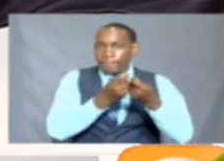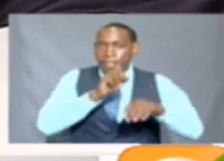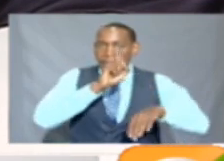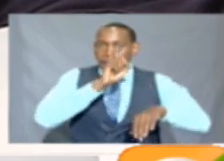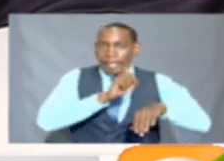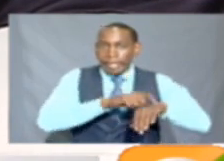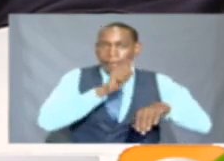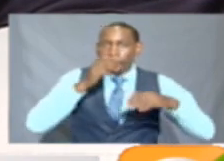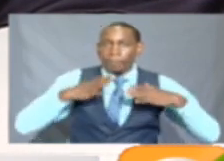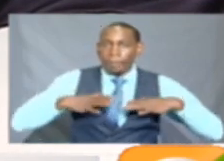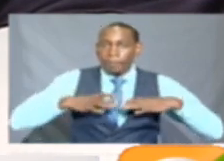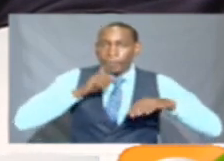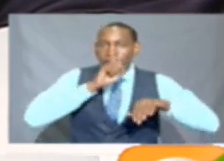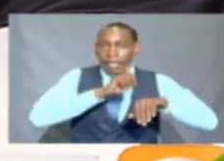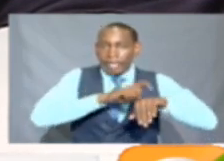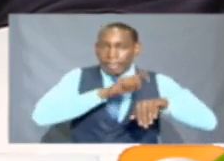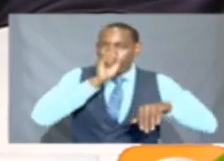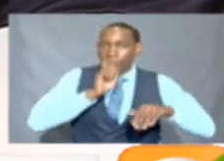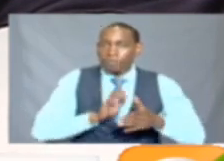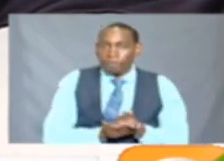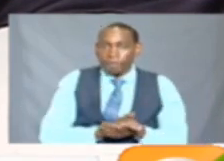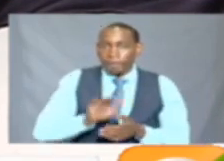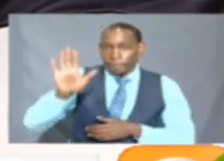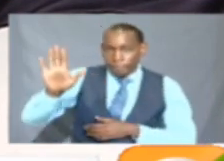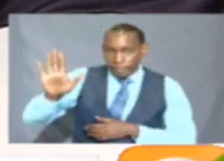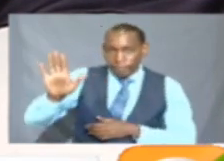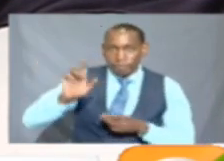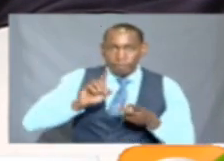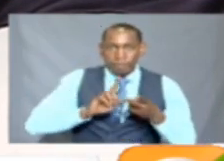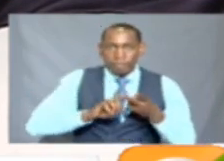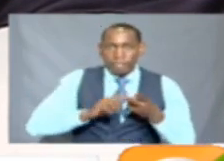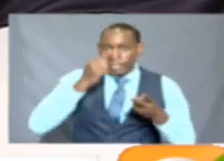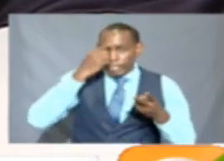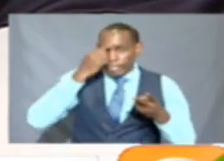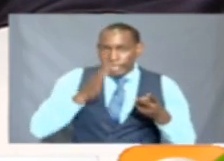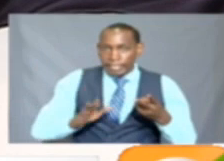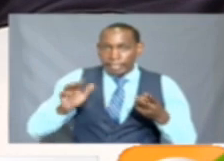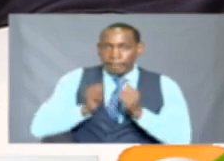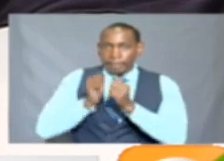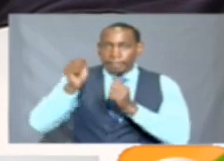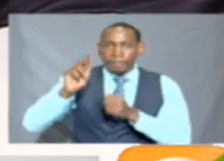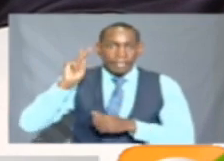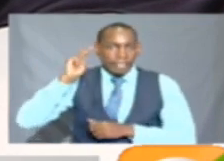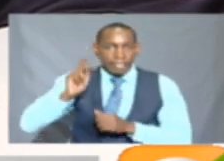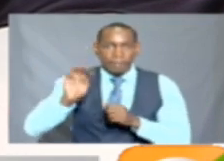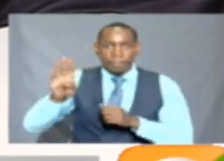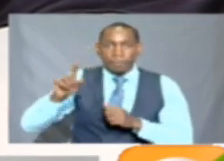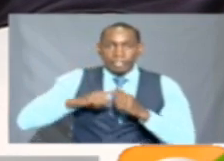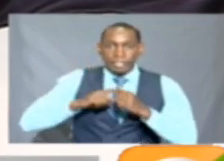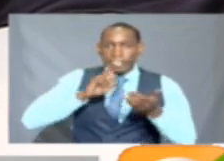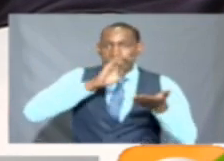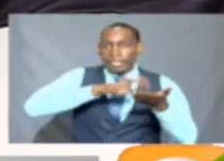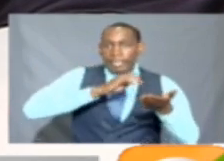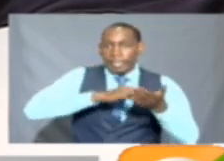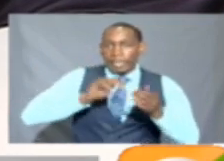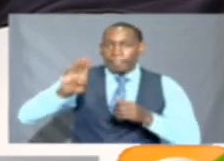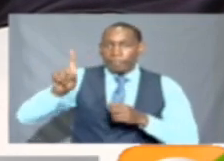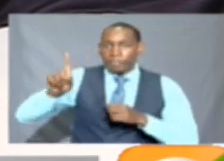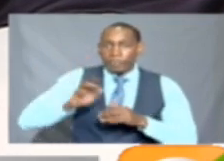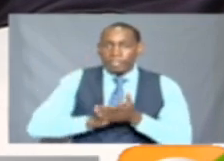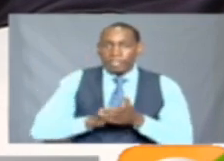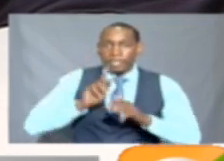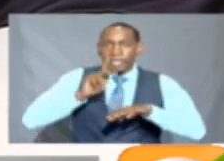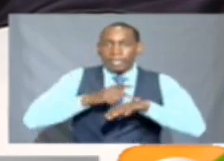Embu, as in people from Embu. Yes. 5. Indians, 15. Kalenjins, 46. Kambas, 31.